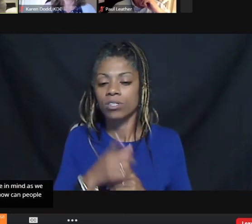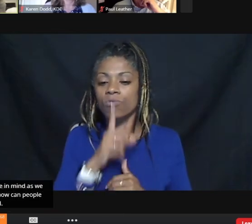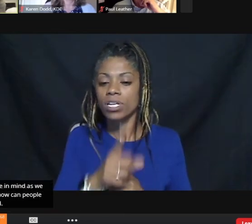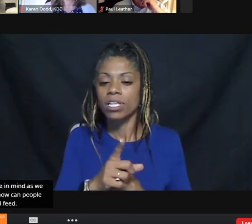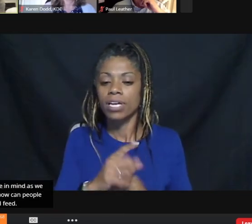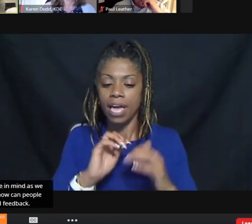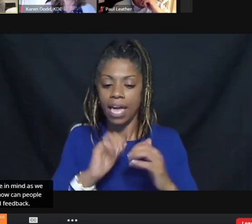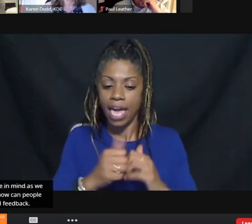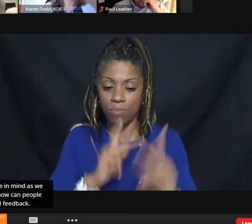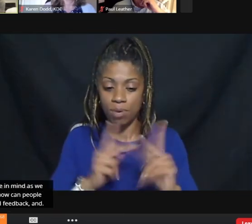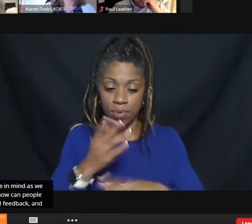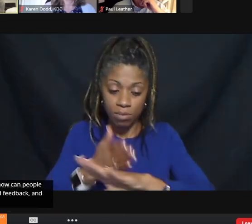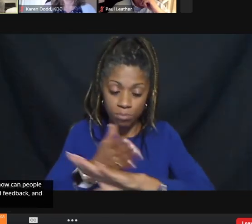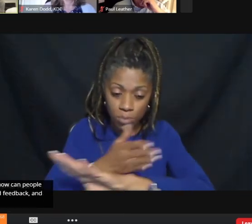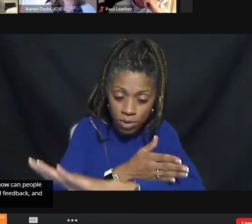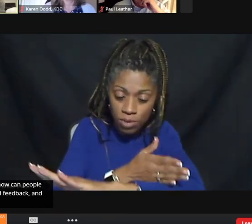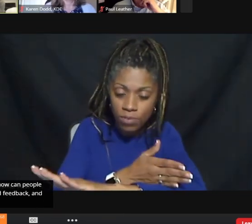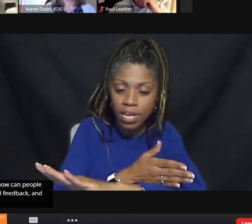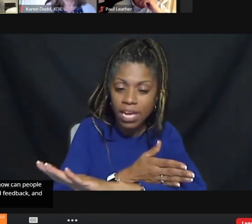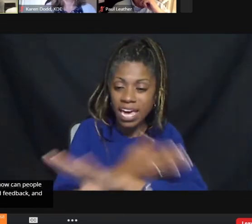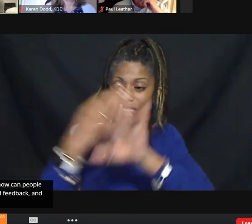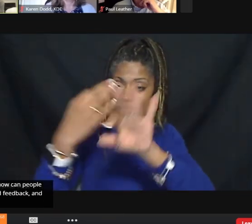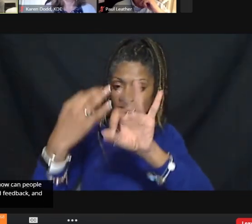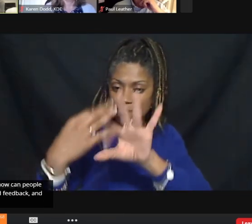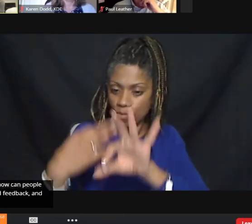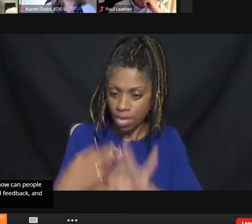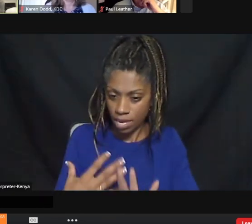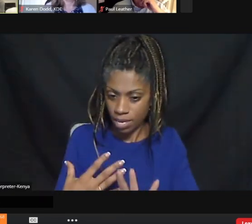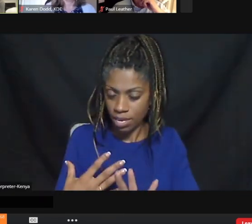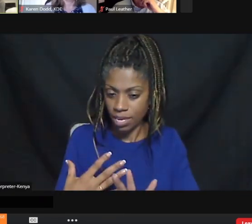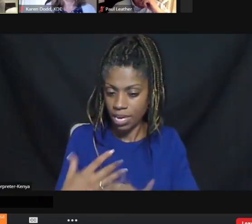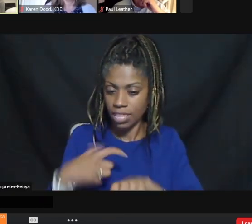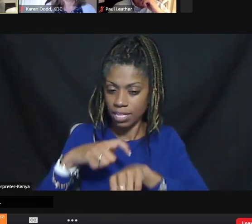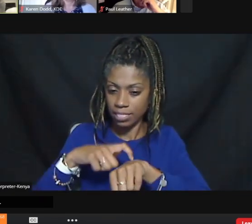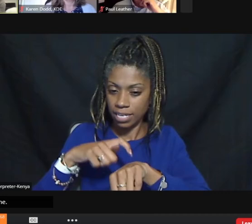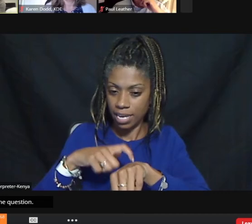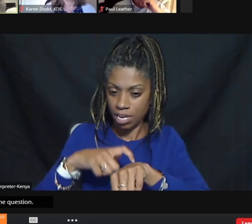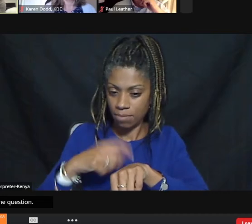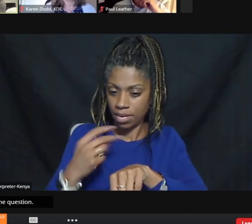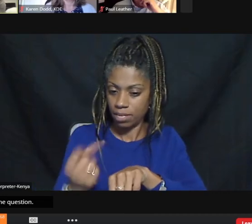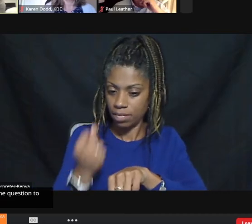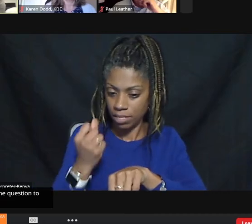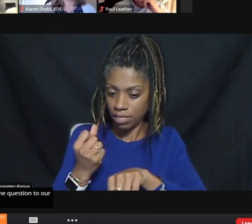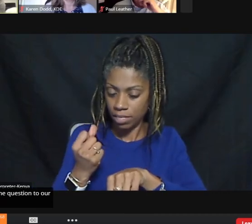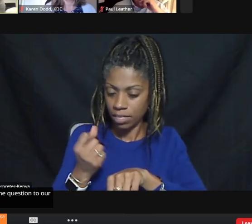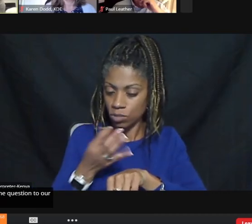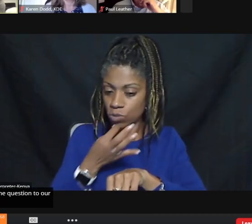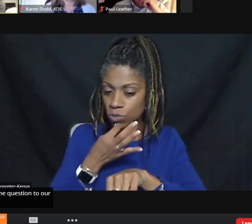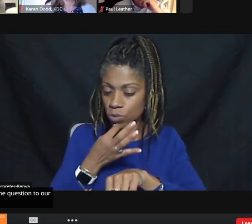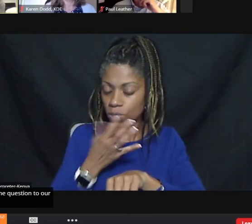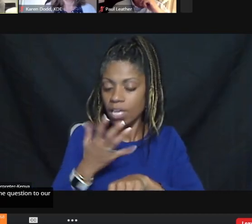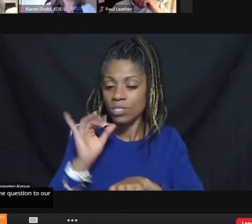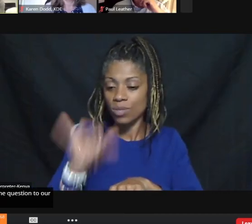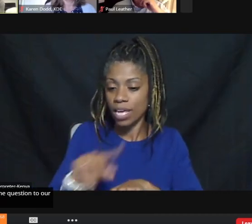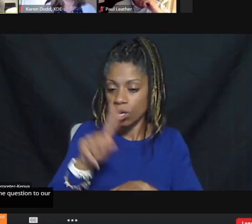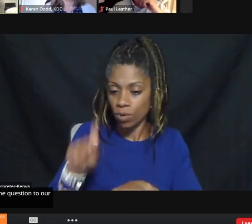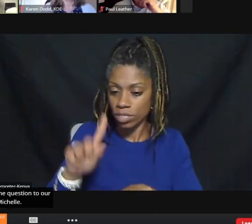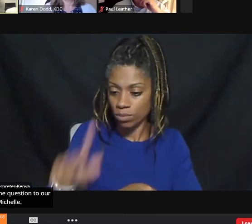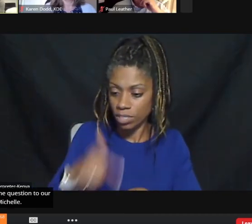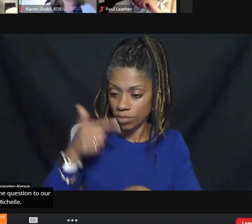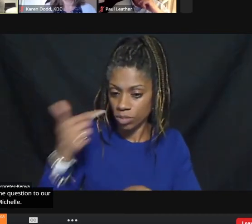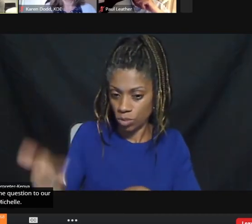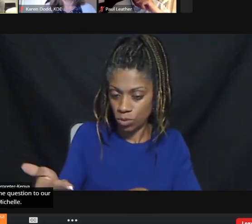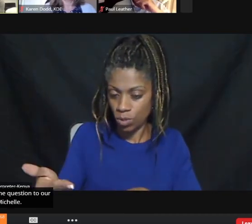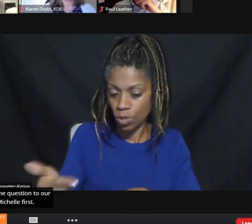need feedback and on what kind of cadence. And I'm going to offer up that same question to our guests, and I'm going to turn it over to